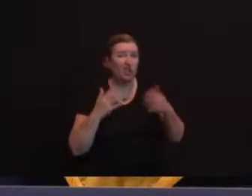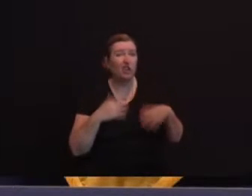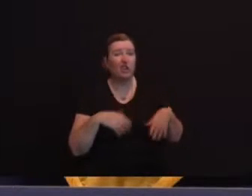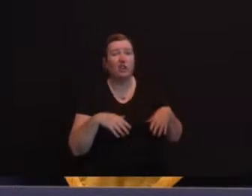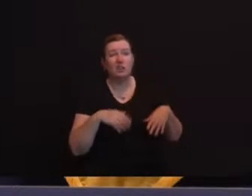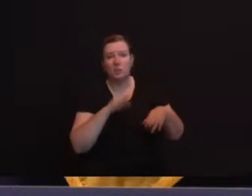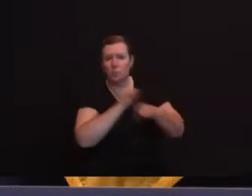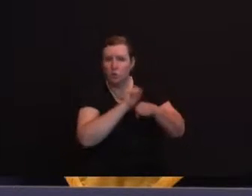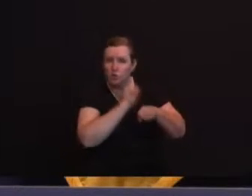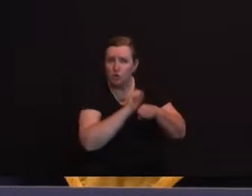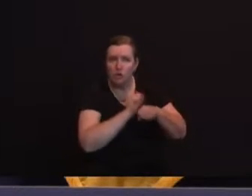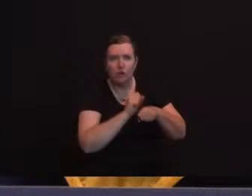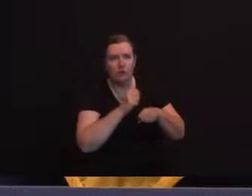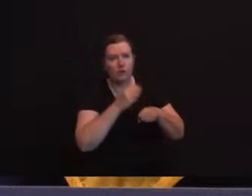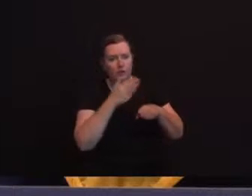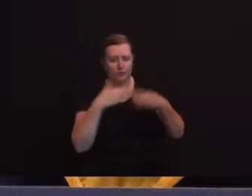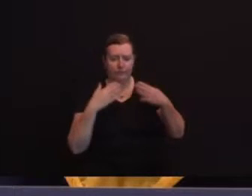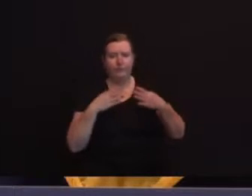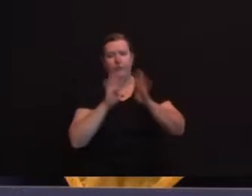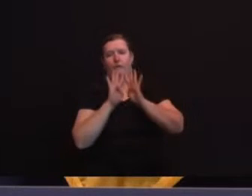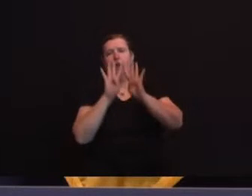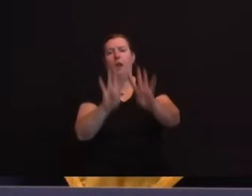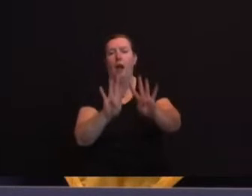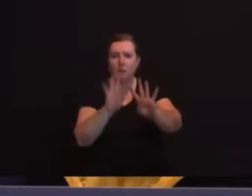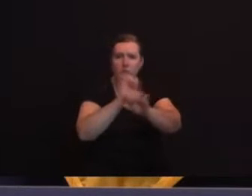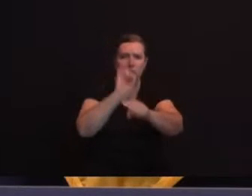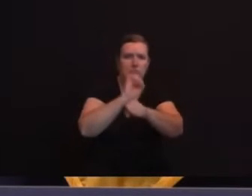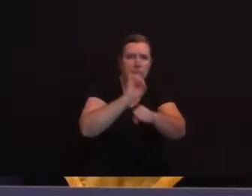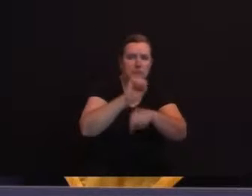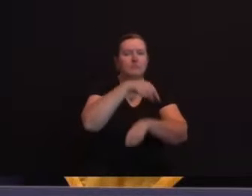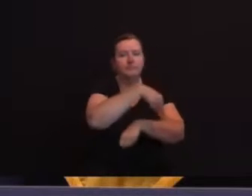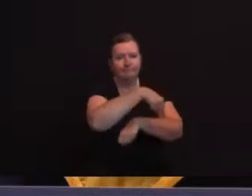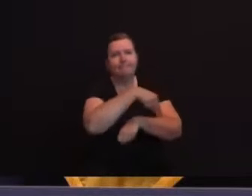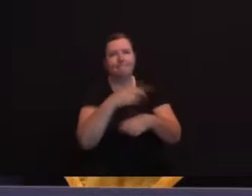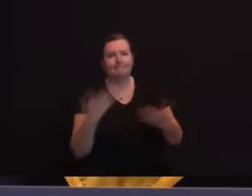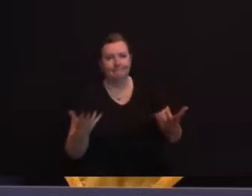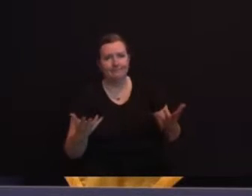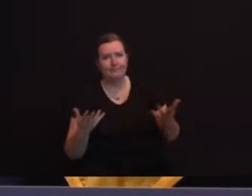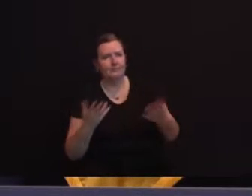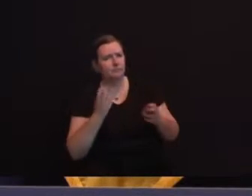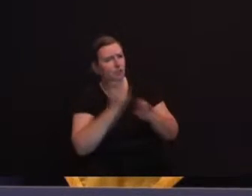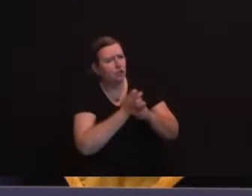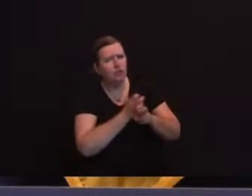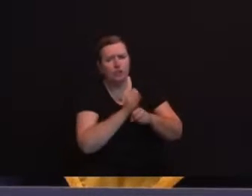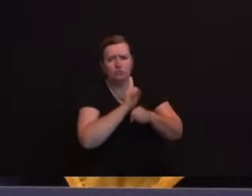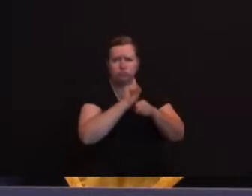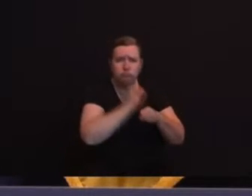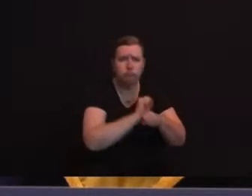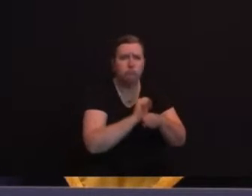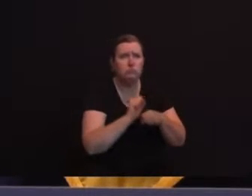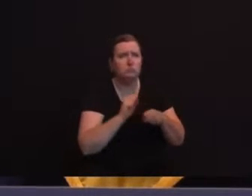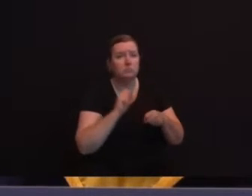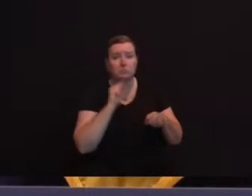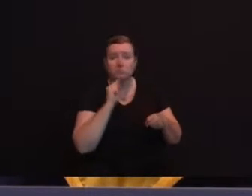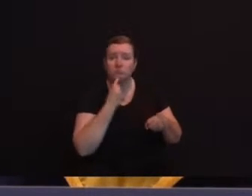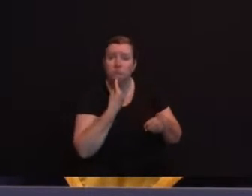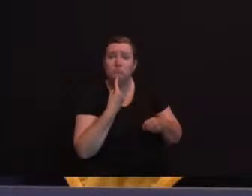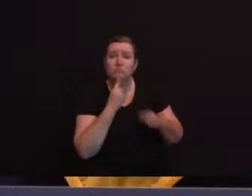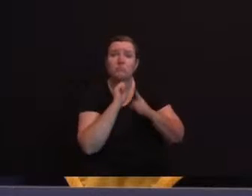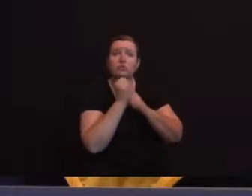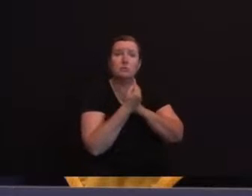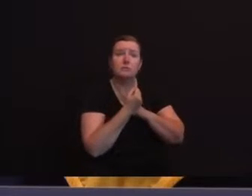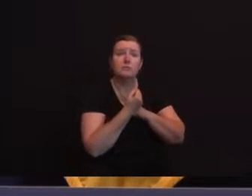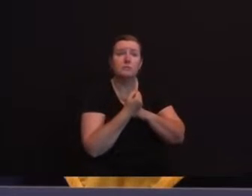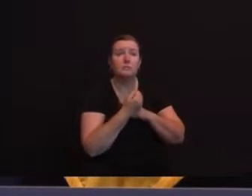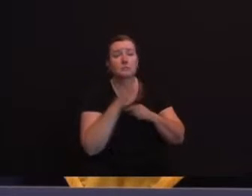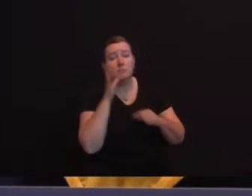have done an extraordinary job under extraordinary challenging circumstances. Moms and dads, administrators,